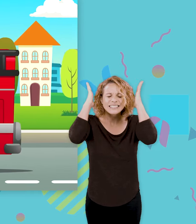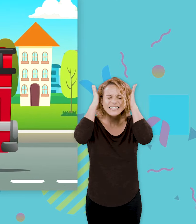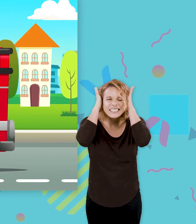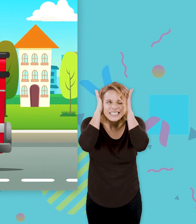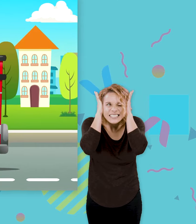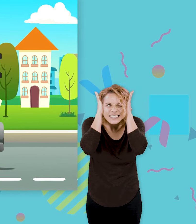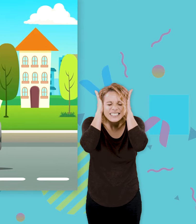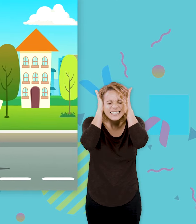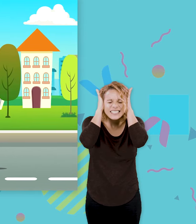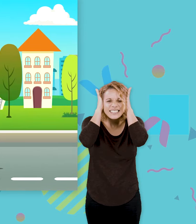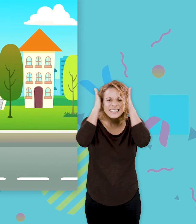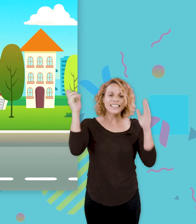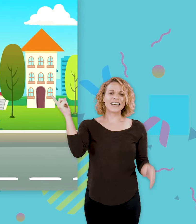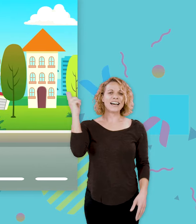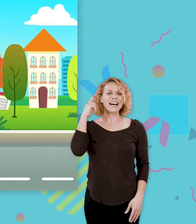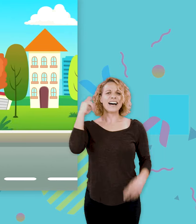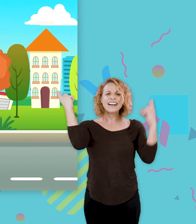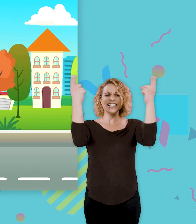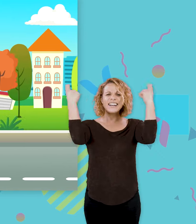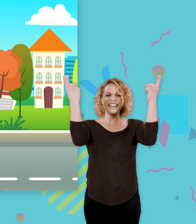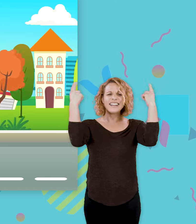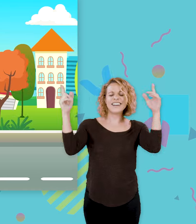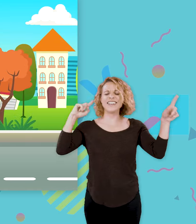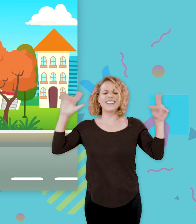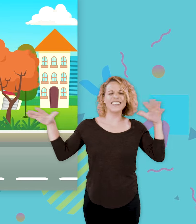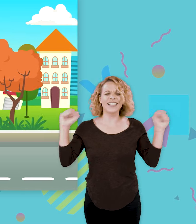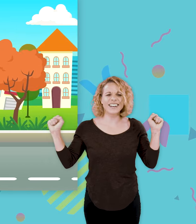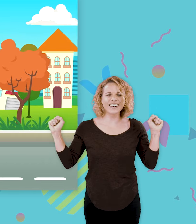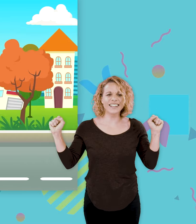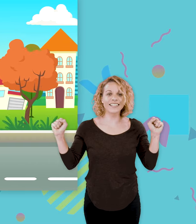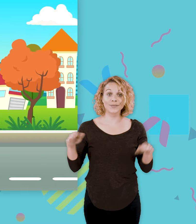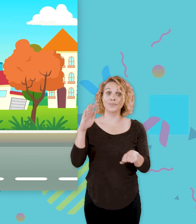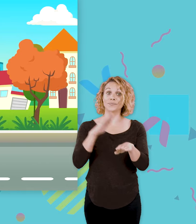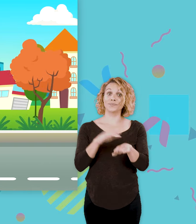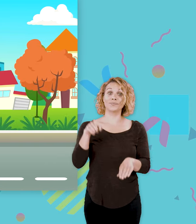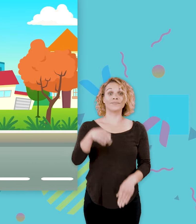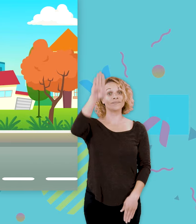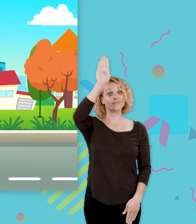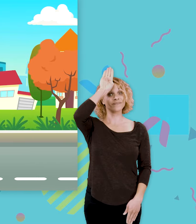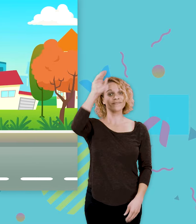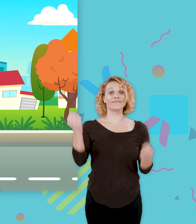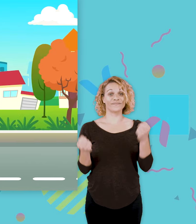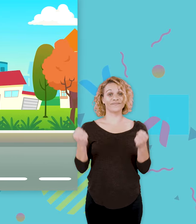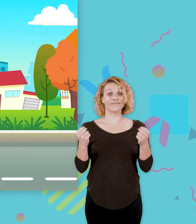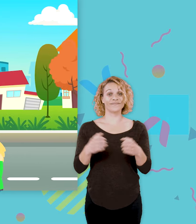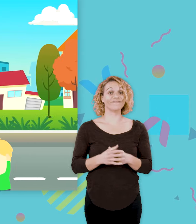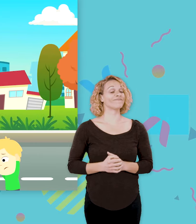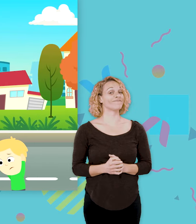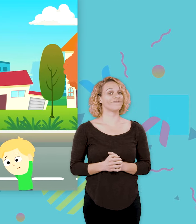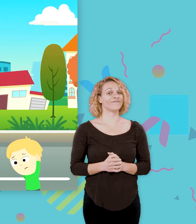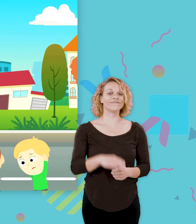their hands over their ears. The siren is so loud on this fire